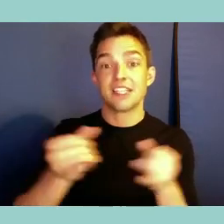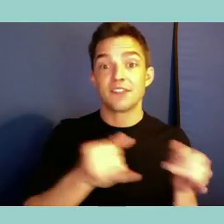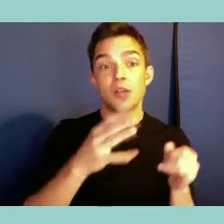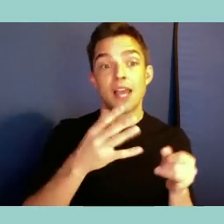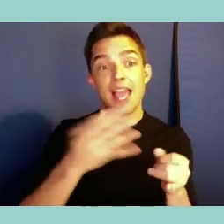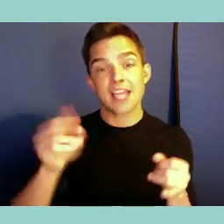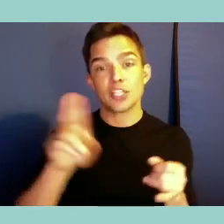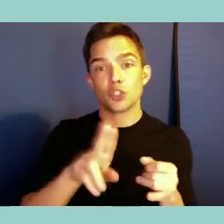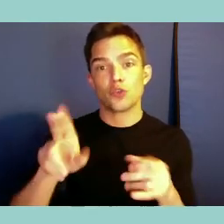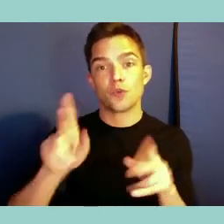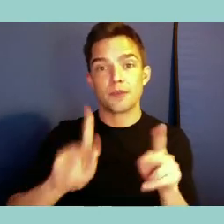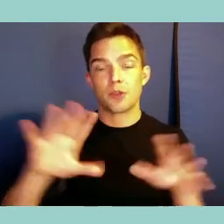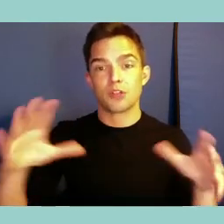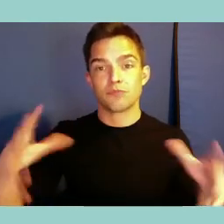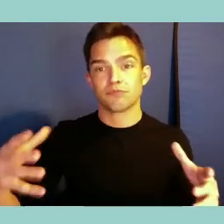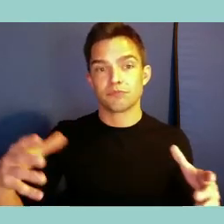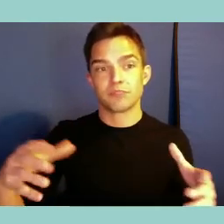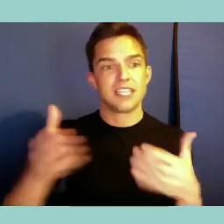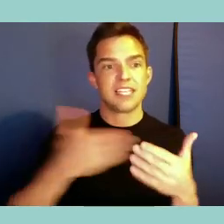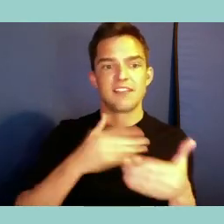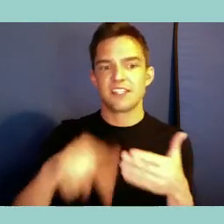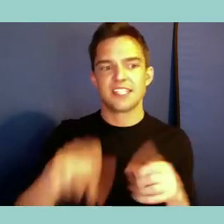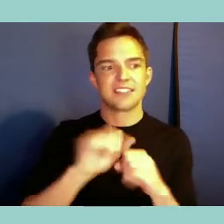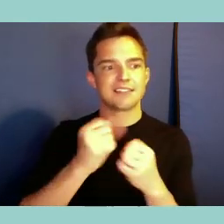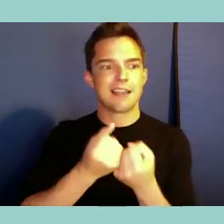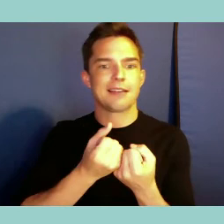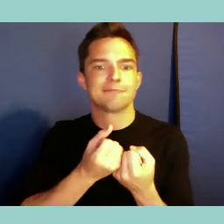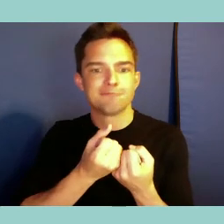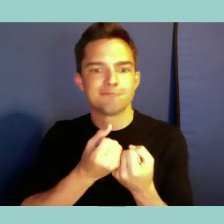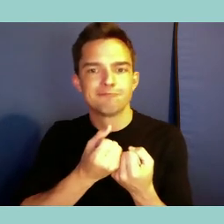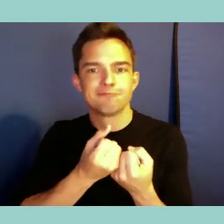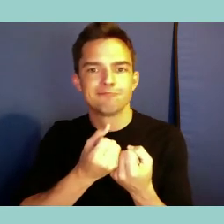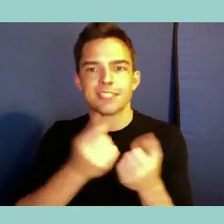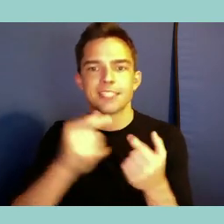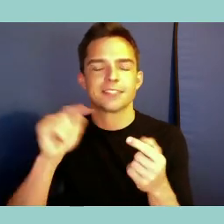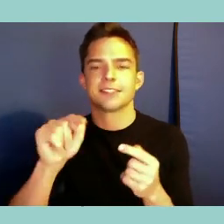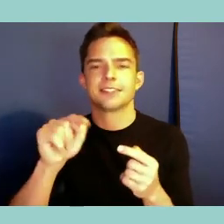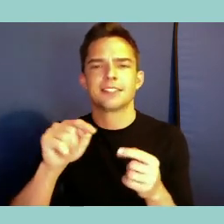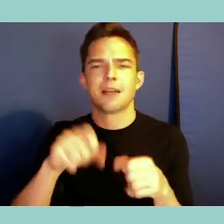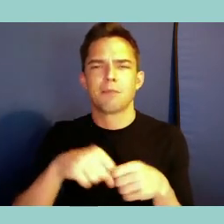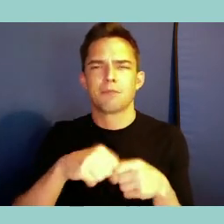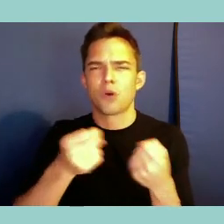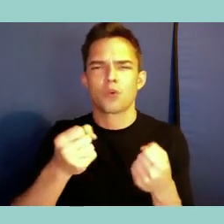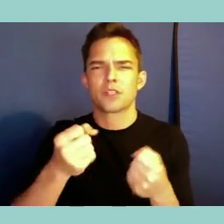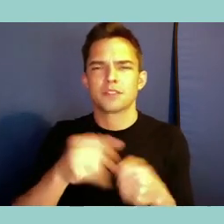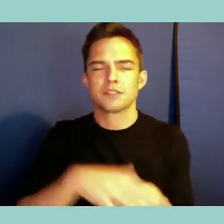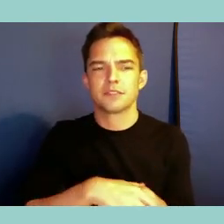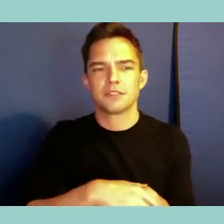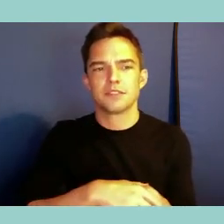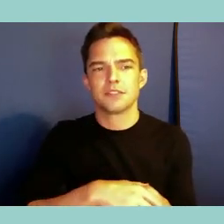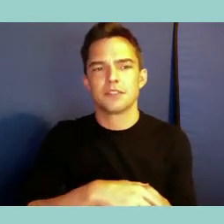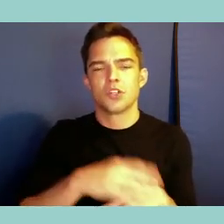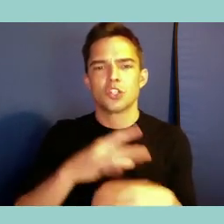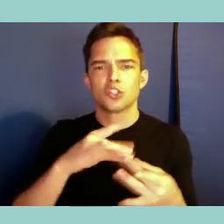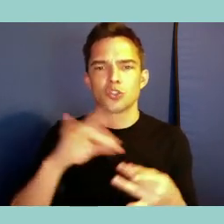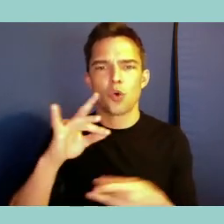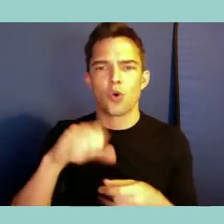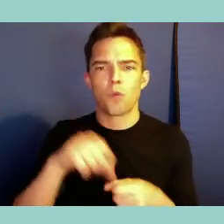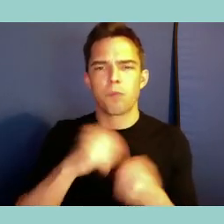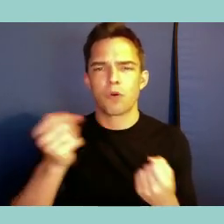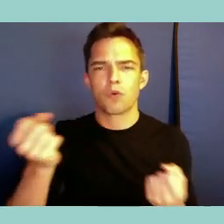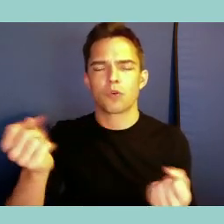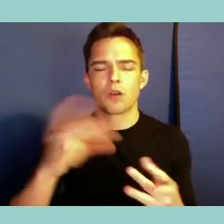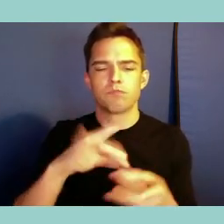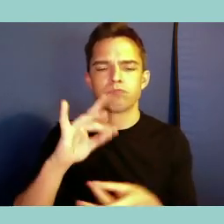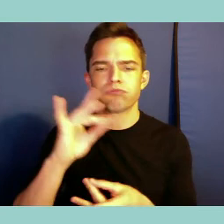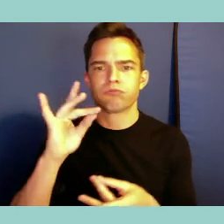Unitarian Universalists. Even in this society that is so broken and so soul-breaking, we are